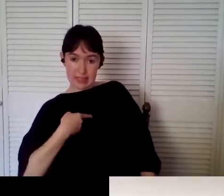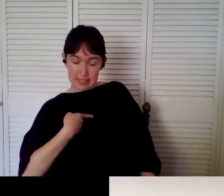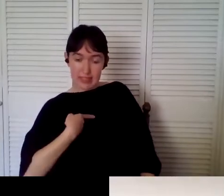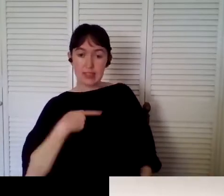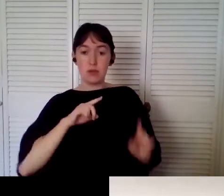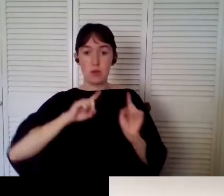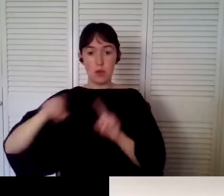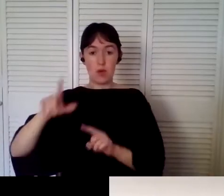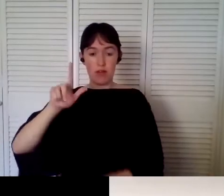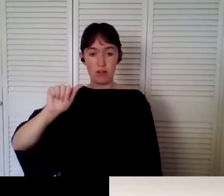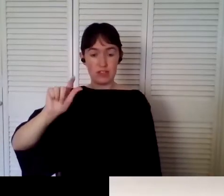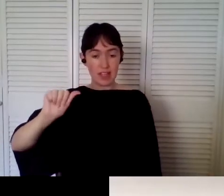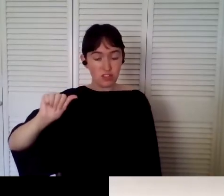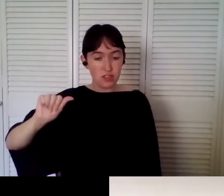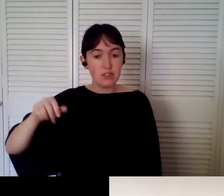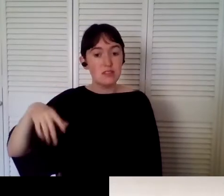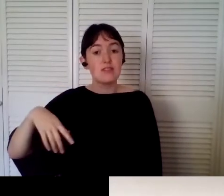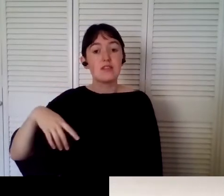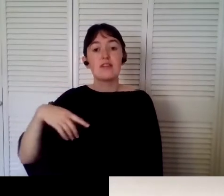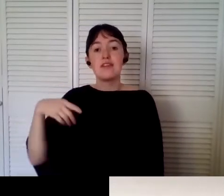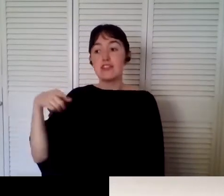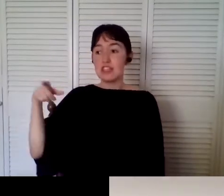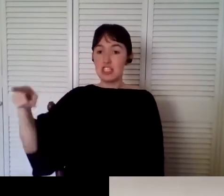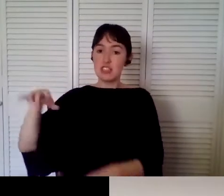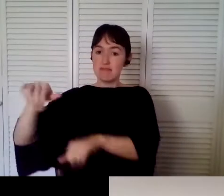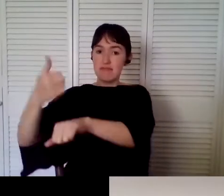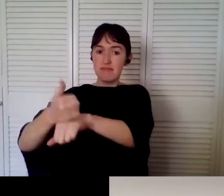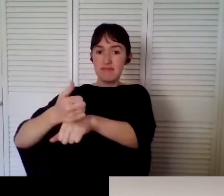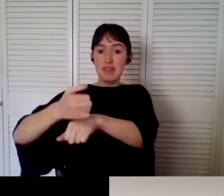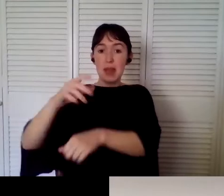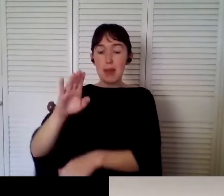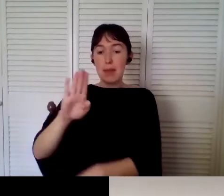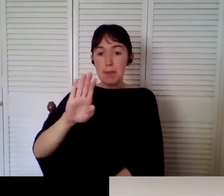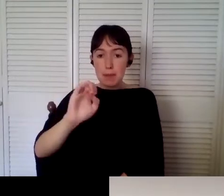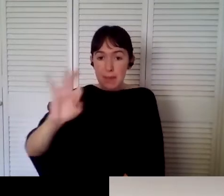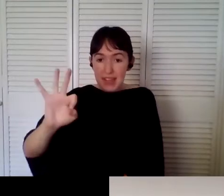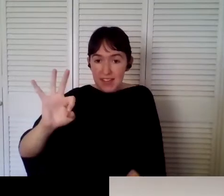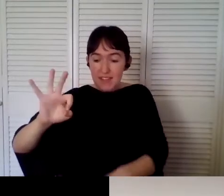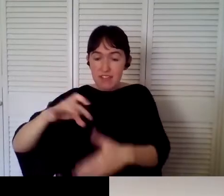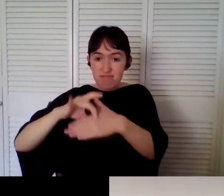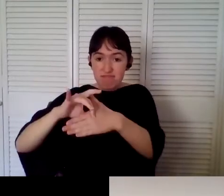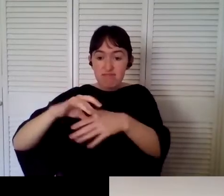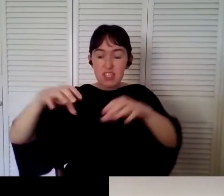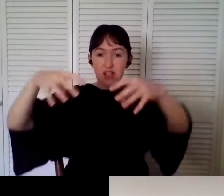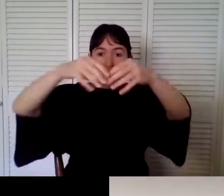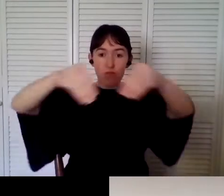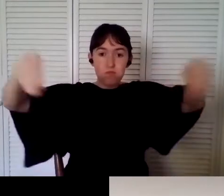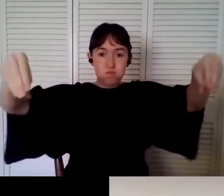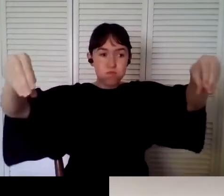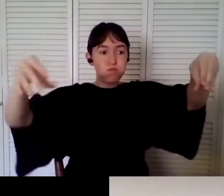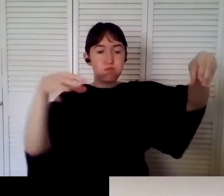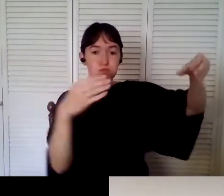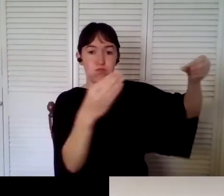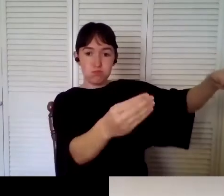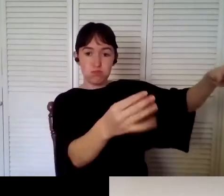racks of raw beef ribs. And she had atlatl points, or 6-foot long atlatl spears